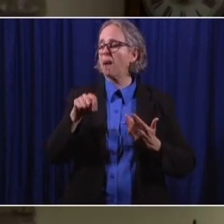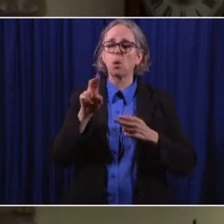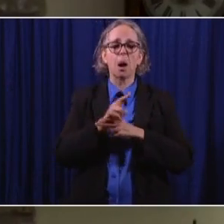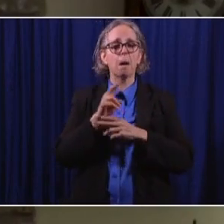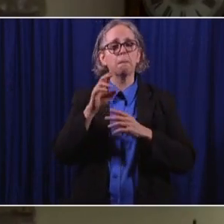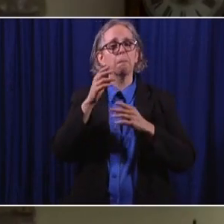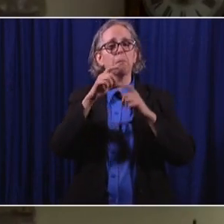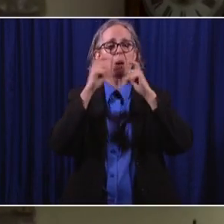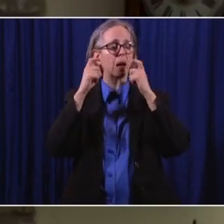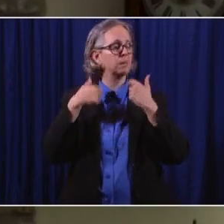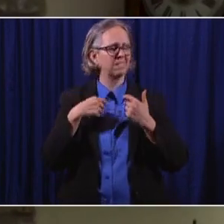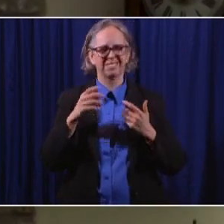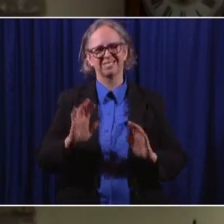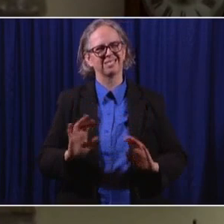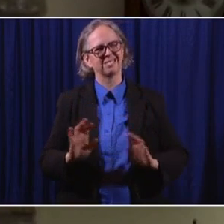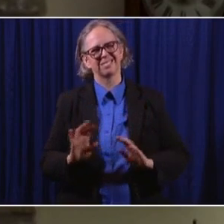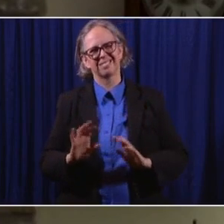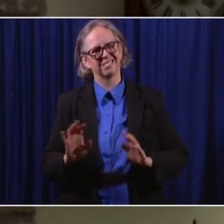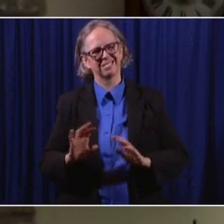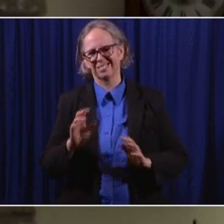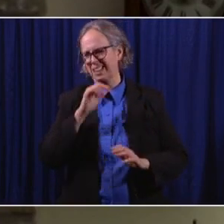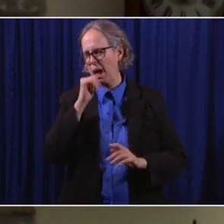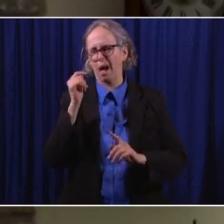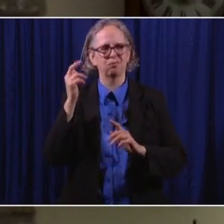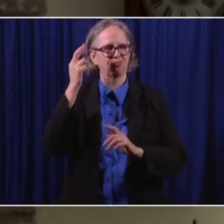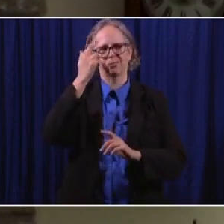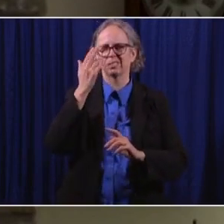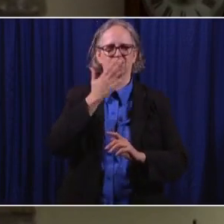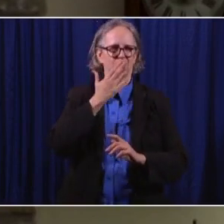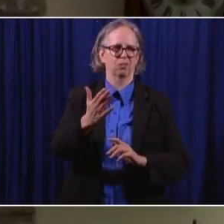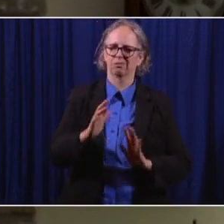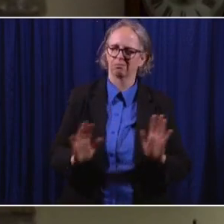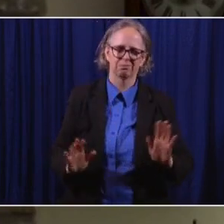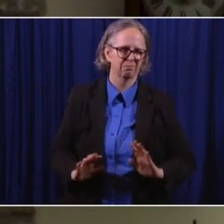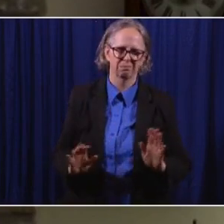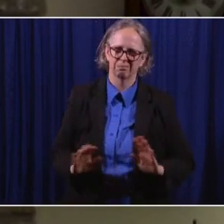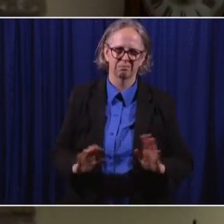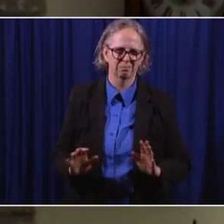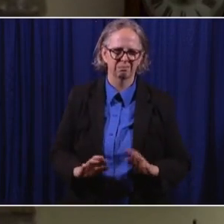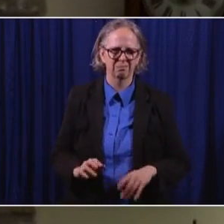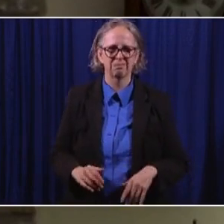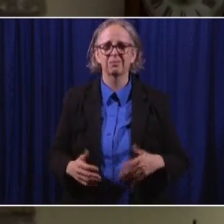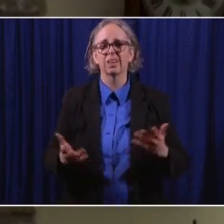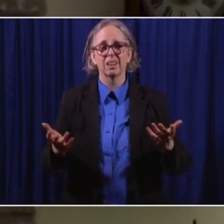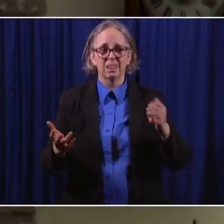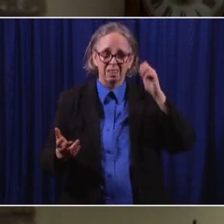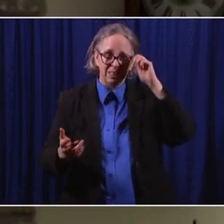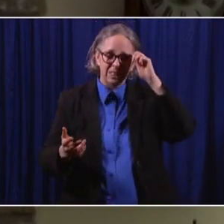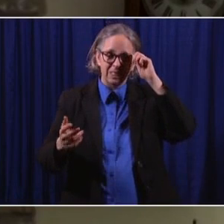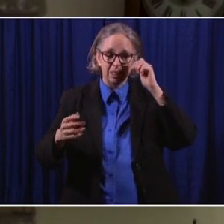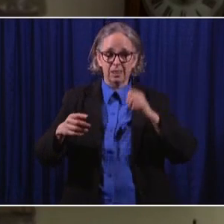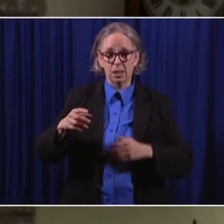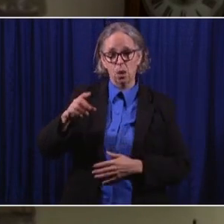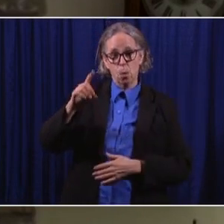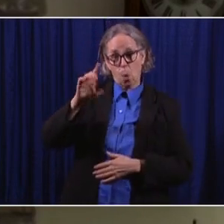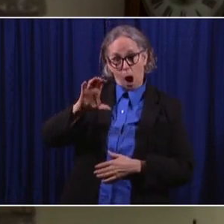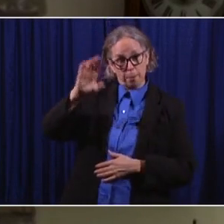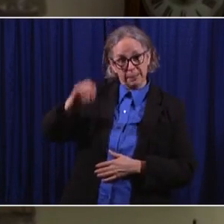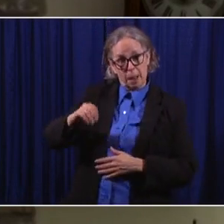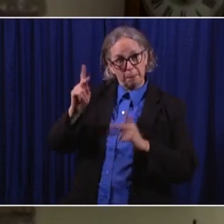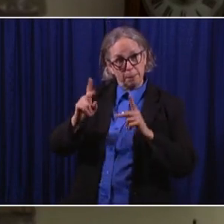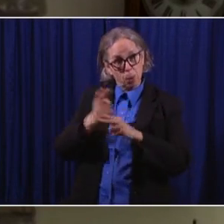to accomplish what we need to accomplish. We don't have to have everybody wearing a mask, but we have to have a very, very